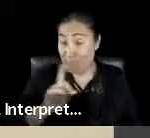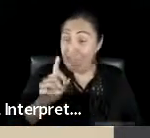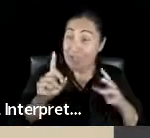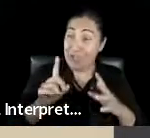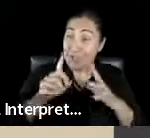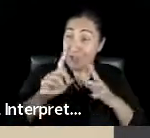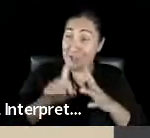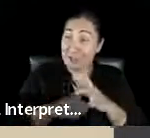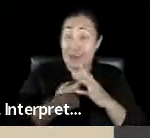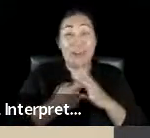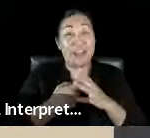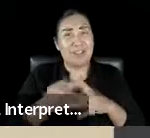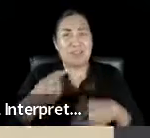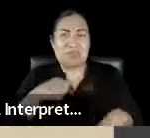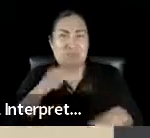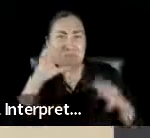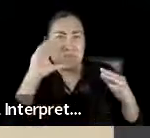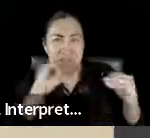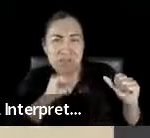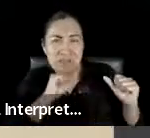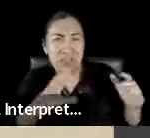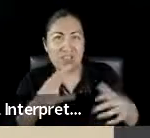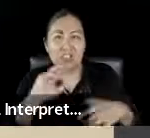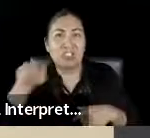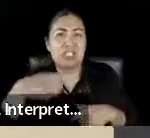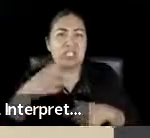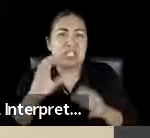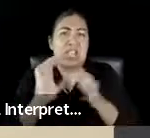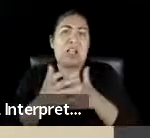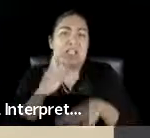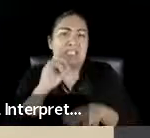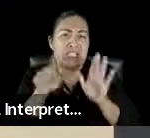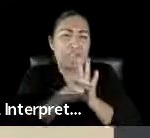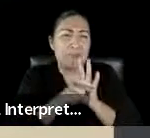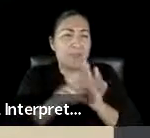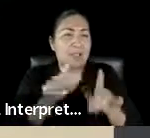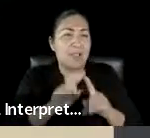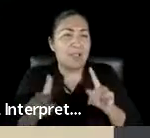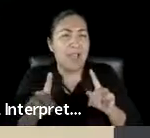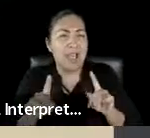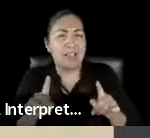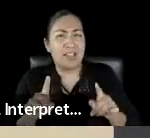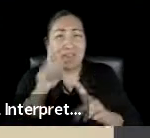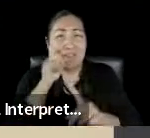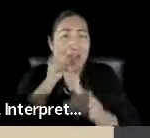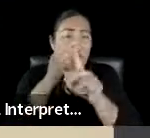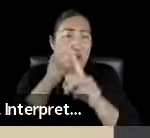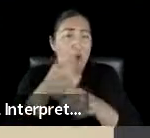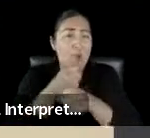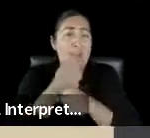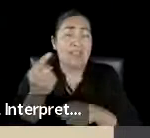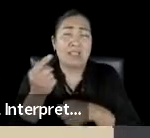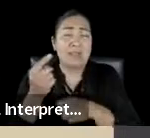expect anything. It was just a class assignment. But really, I had the goal to make something